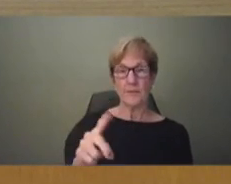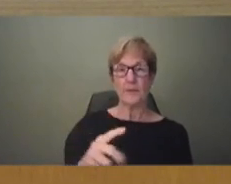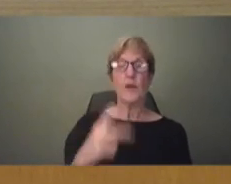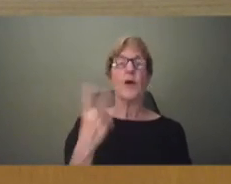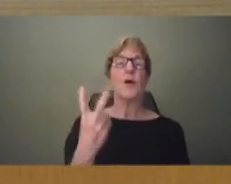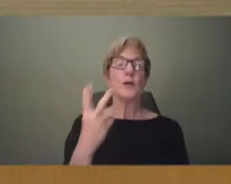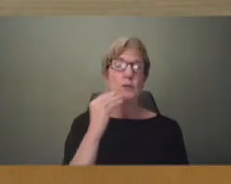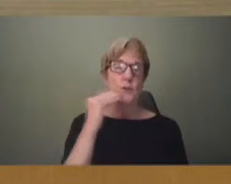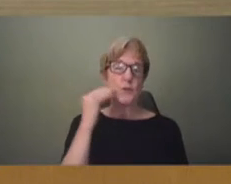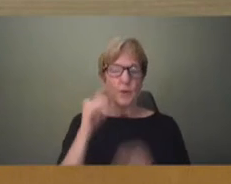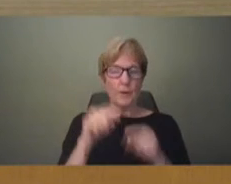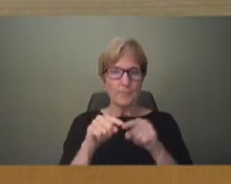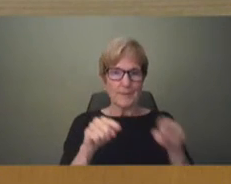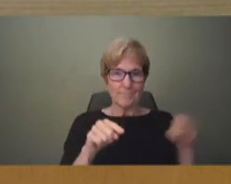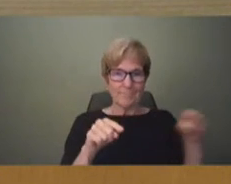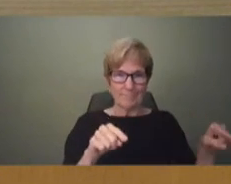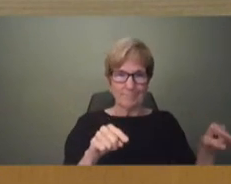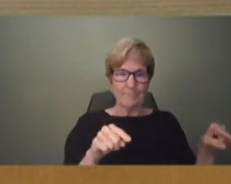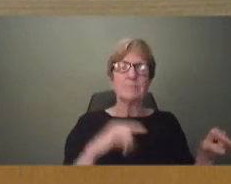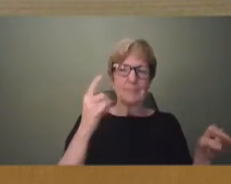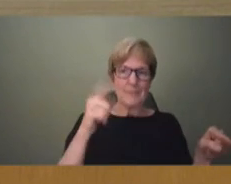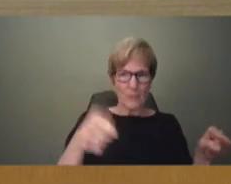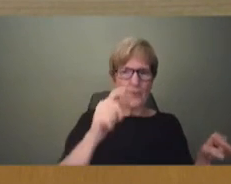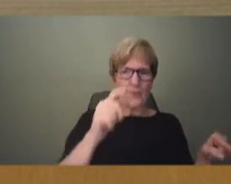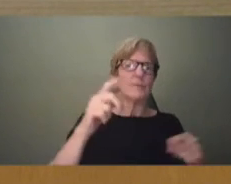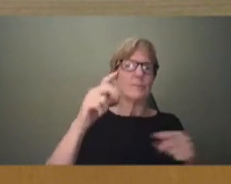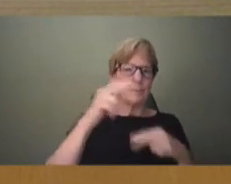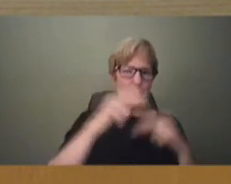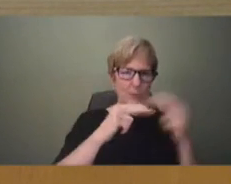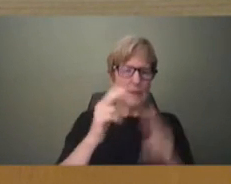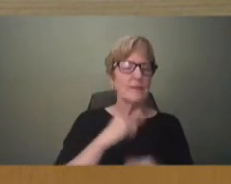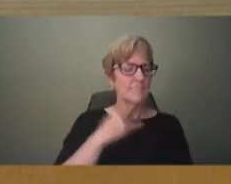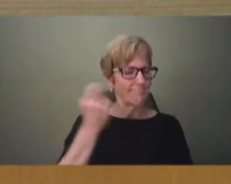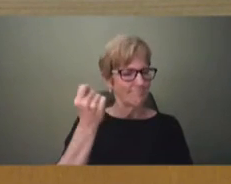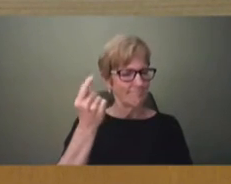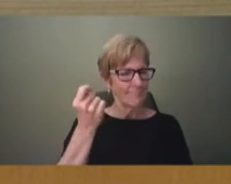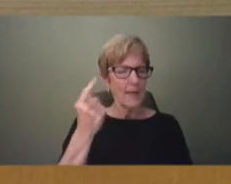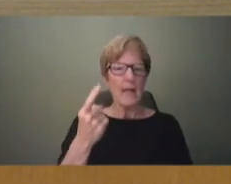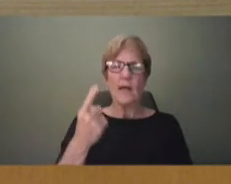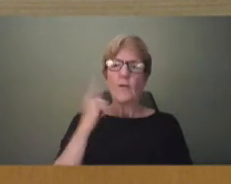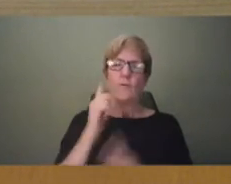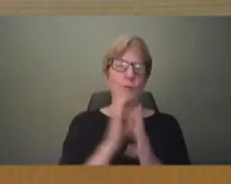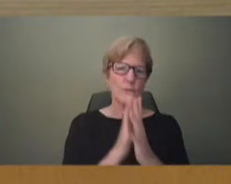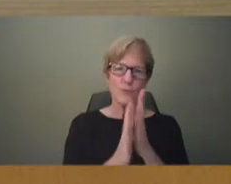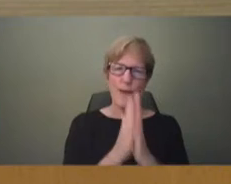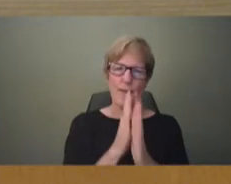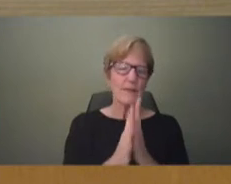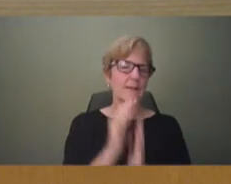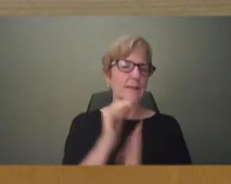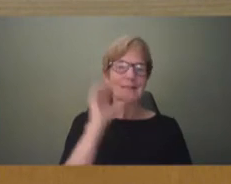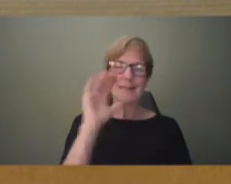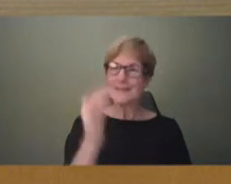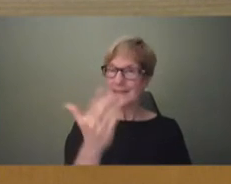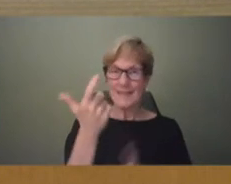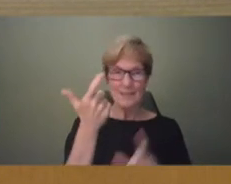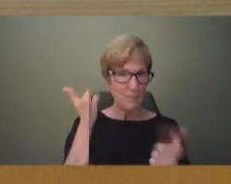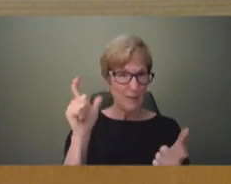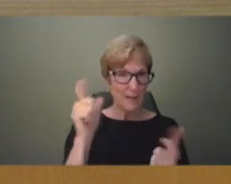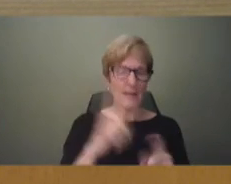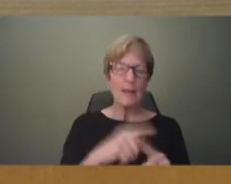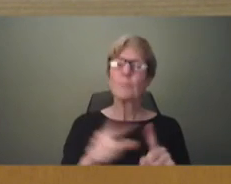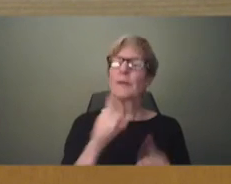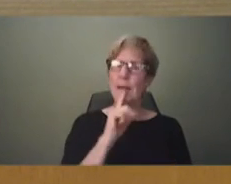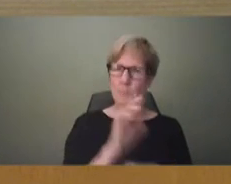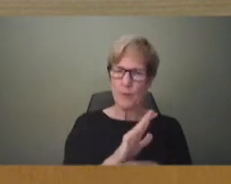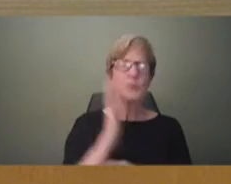be um I understand it uh it in terms of traffic it it doesn't seem like a big deal but I can assure you it will be for